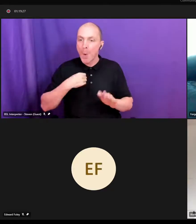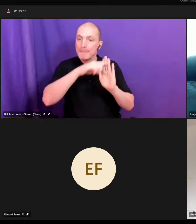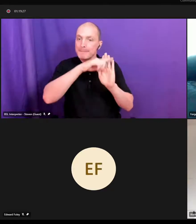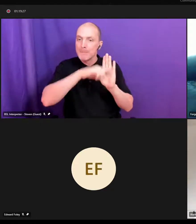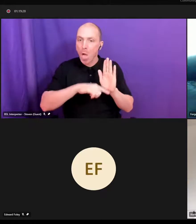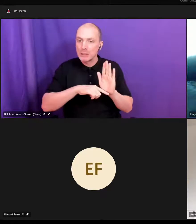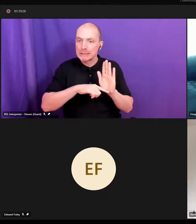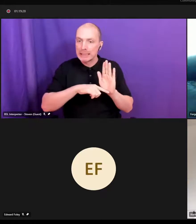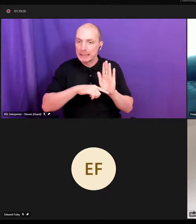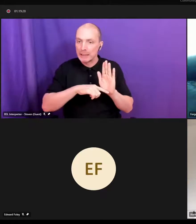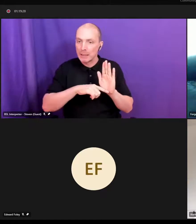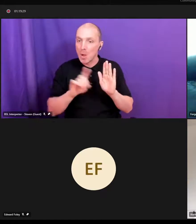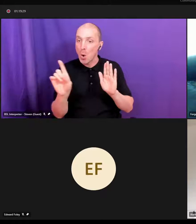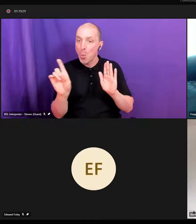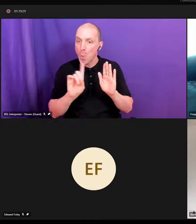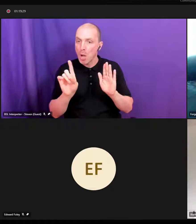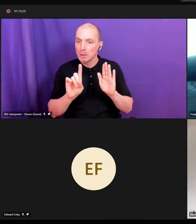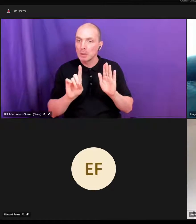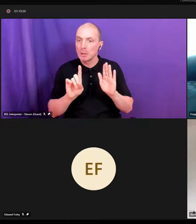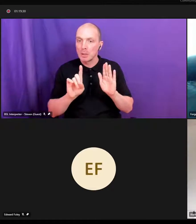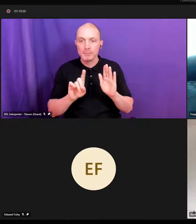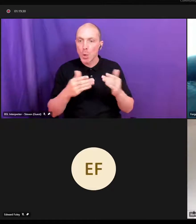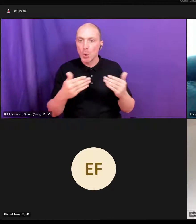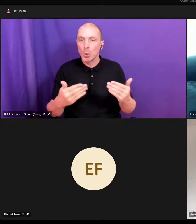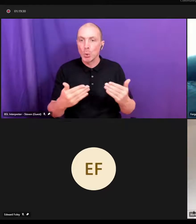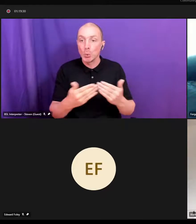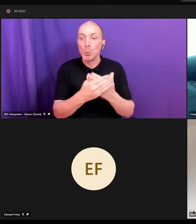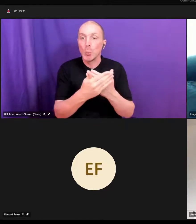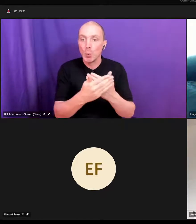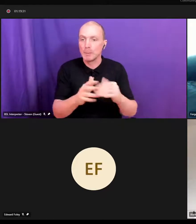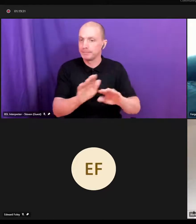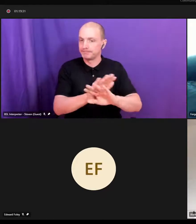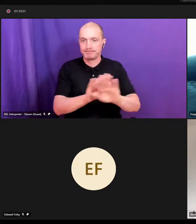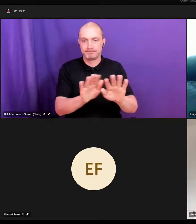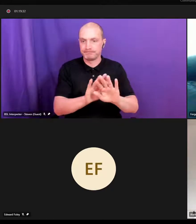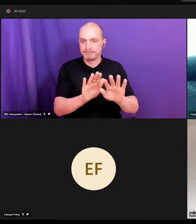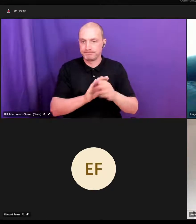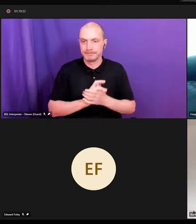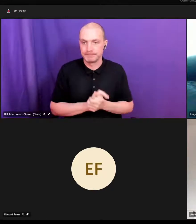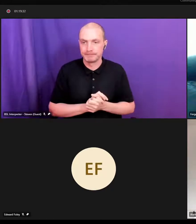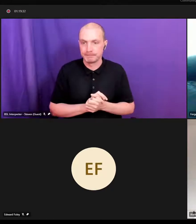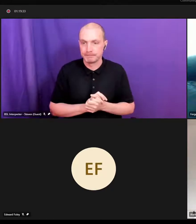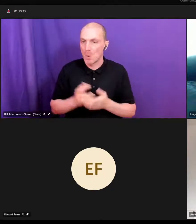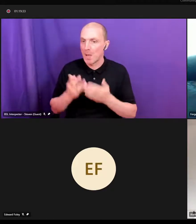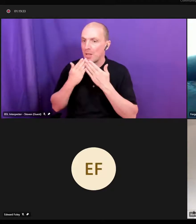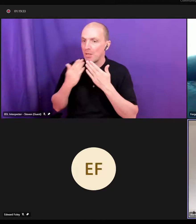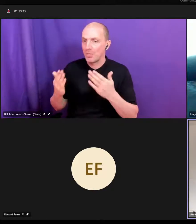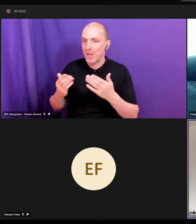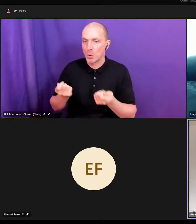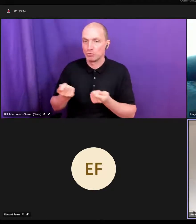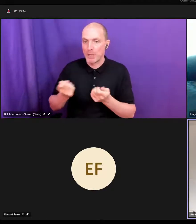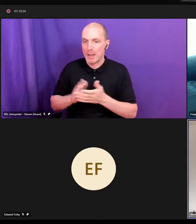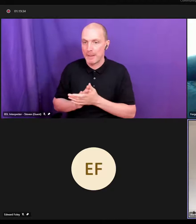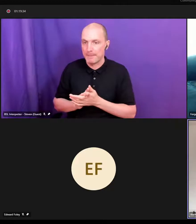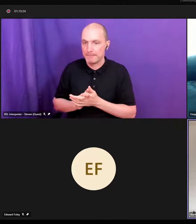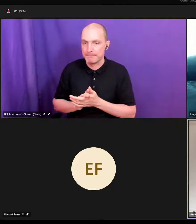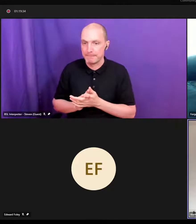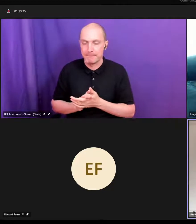areas to our existing numbers, given the number we have over the South Lanarkshire Council area. Thank you, Chair. Okay, thank you,